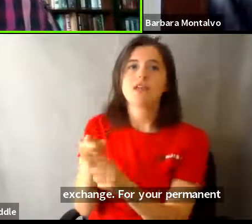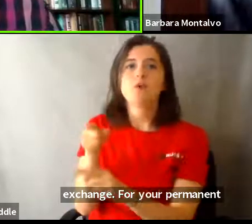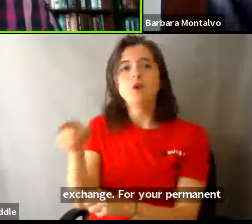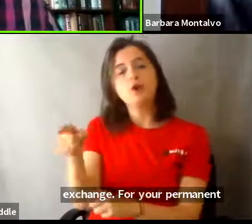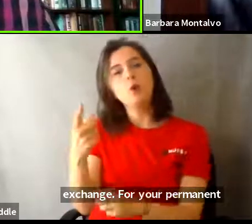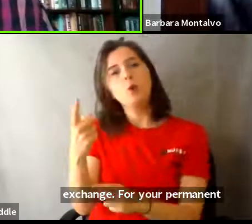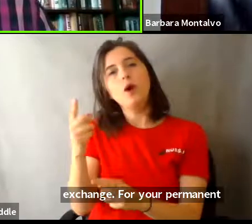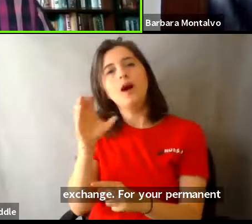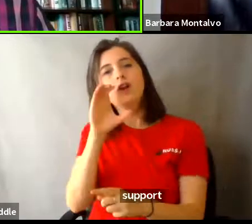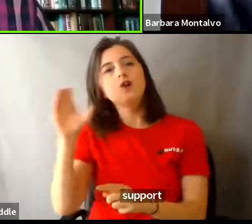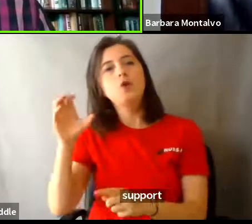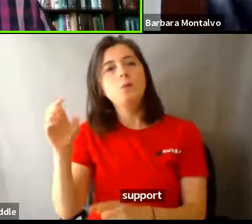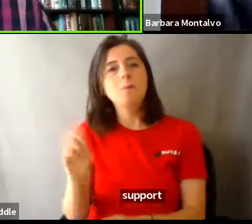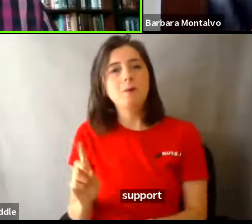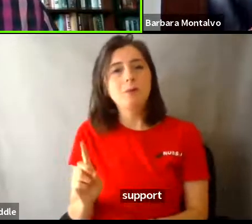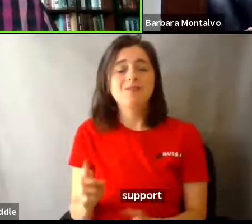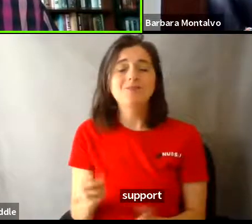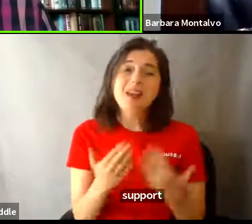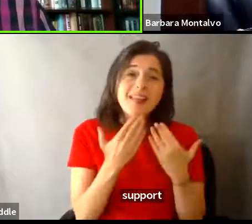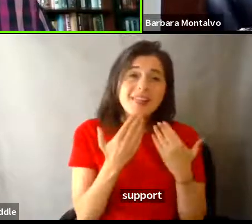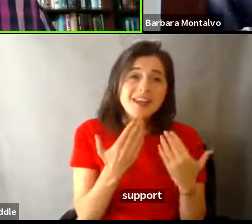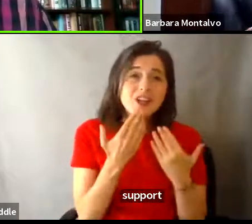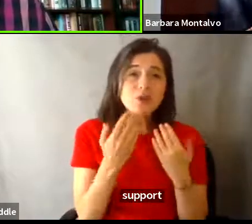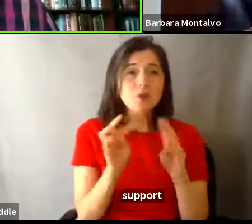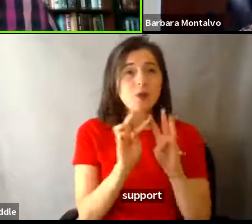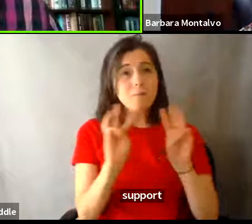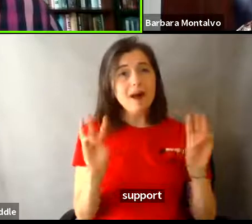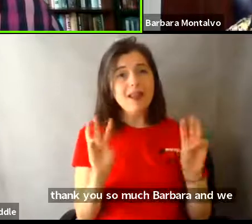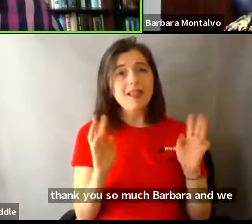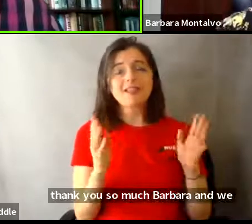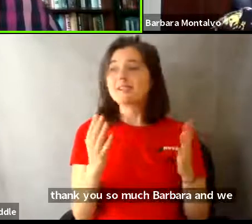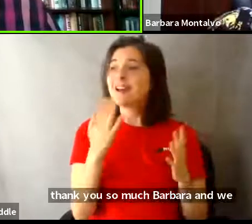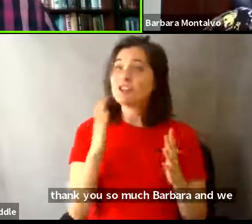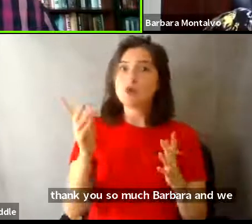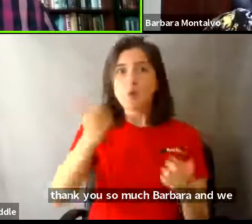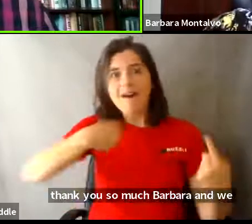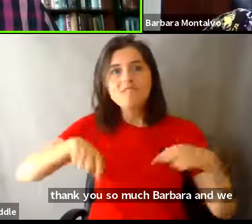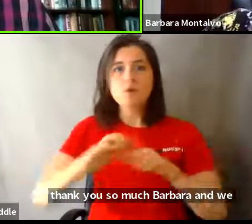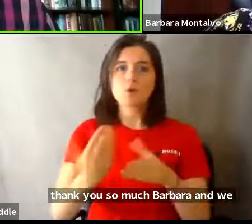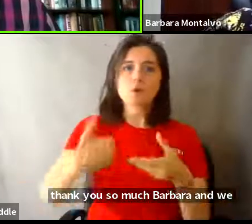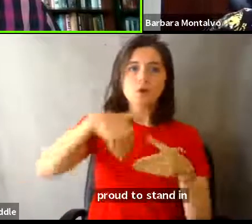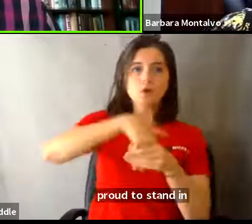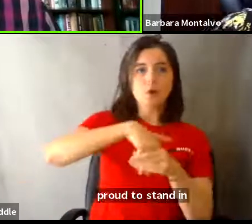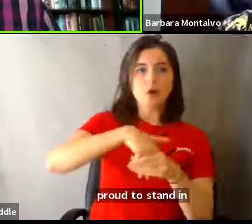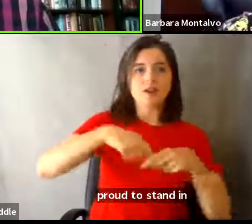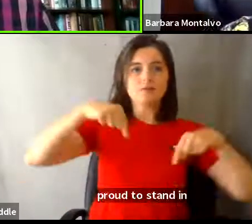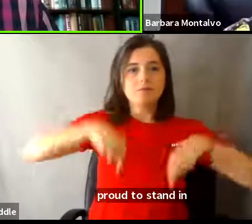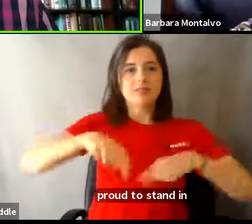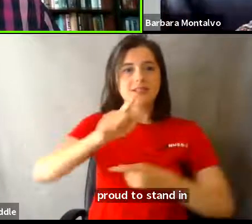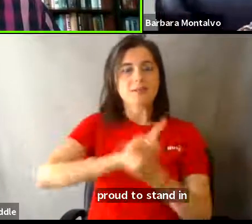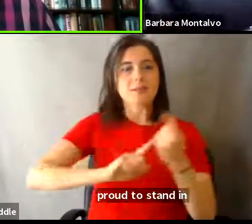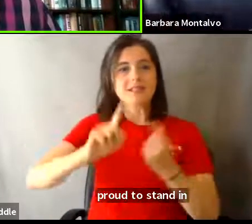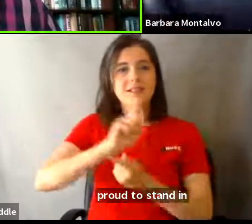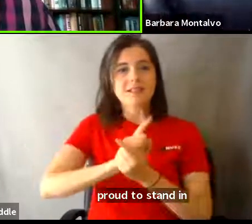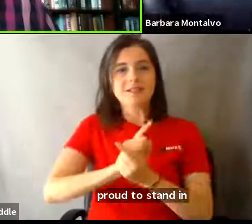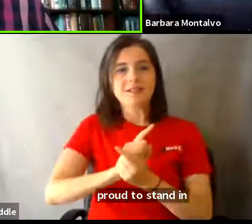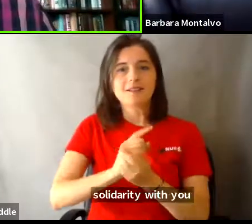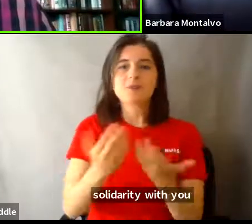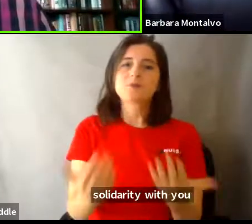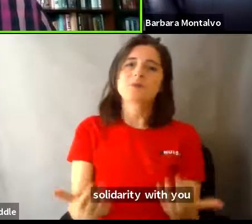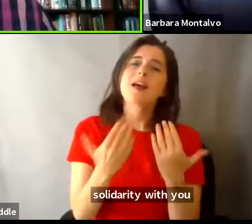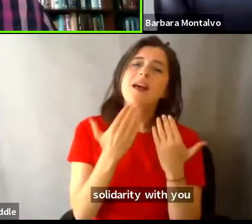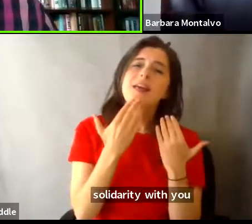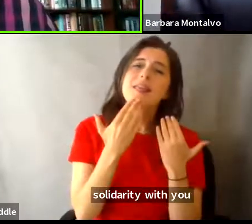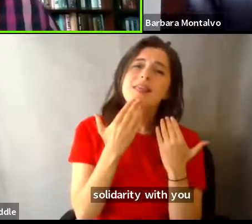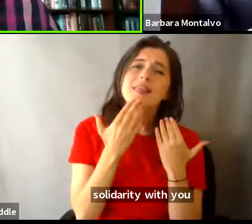Thank you so much to all our panelists and to everyone who's joined us at this meeting. Thanks also